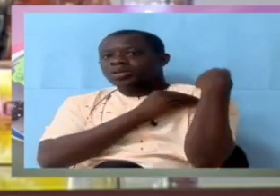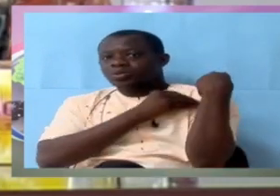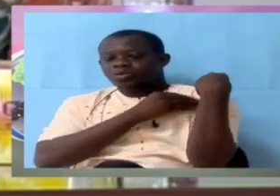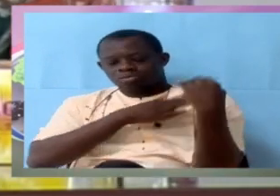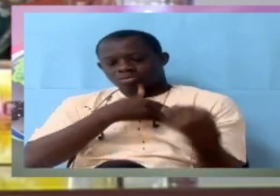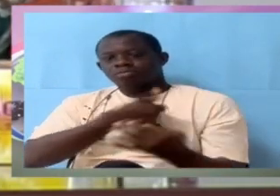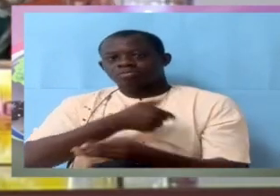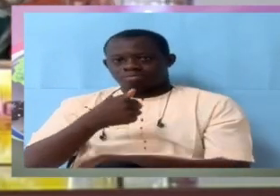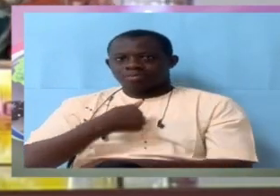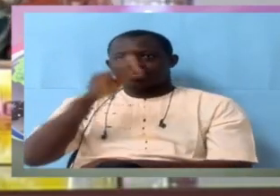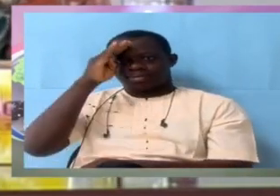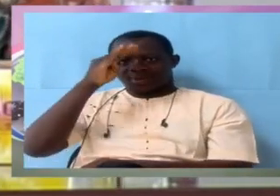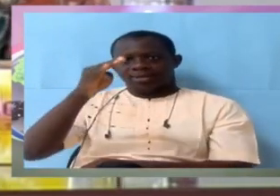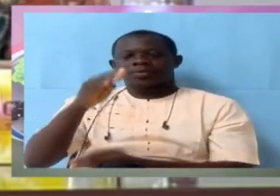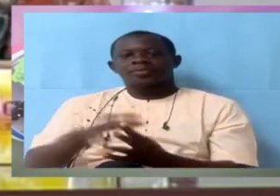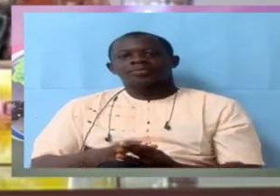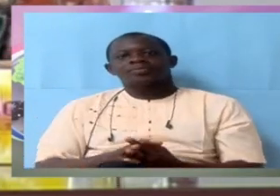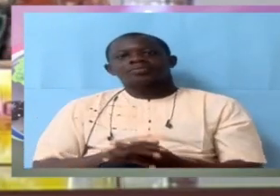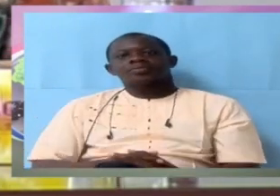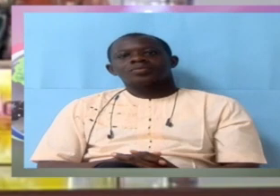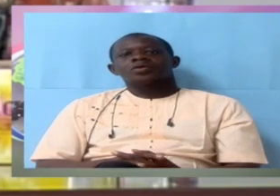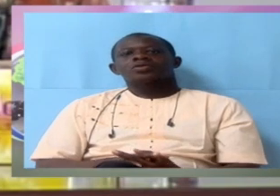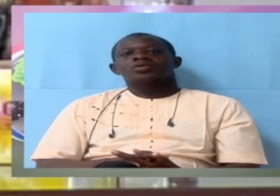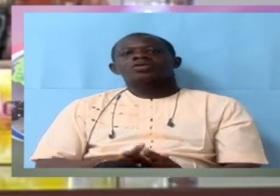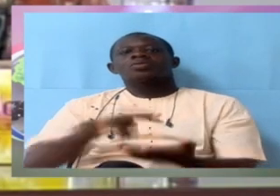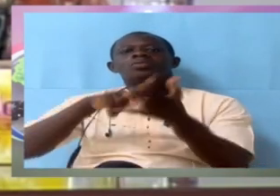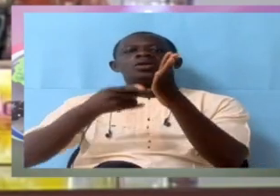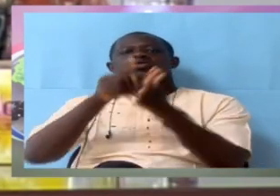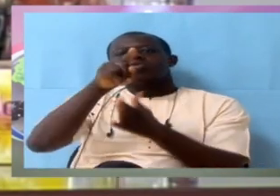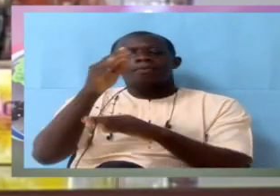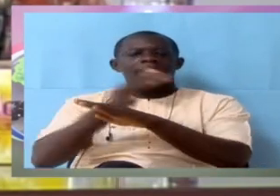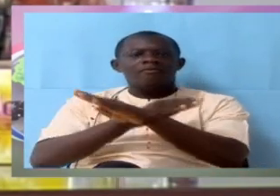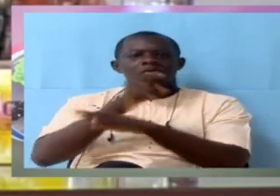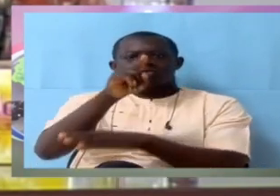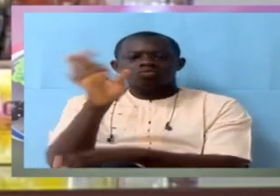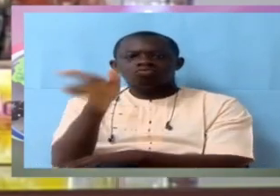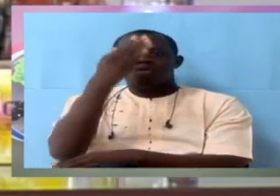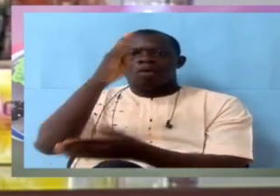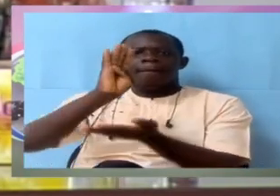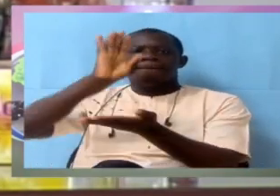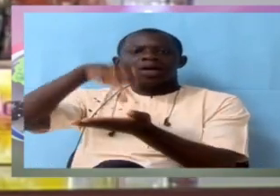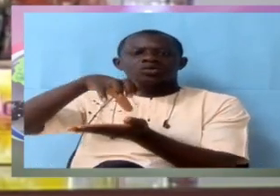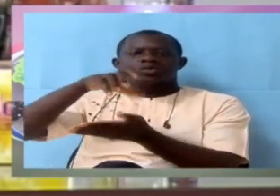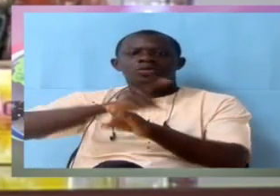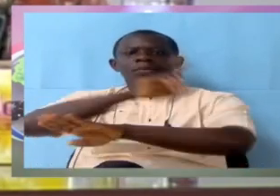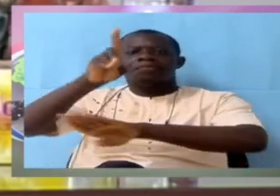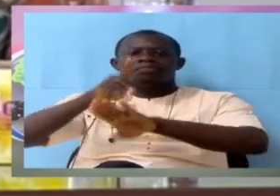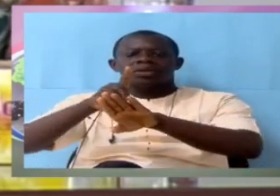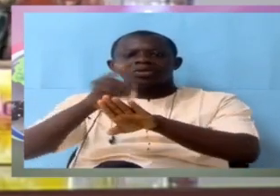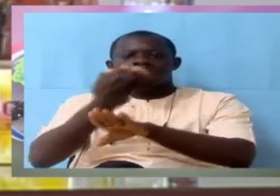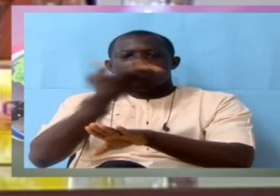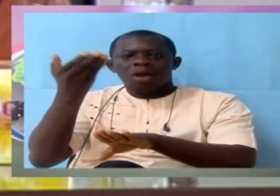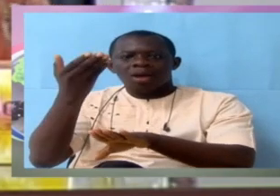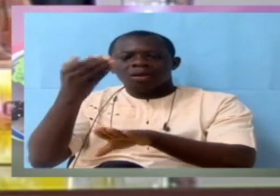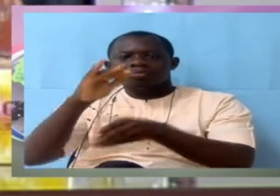Thank you. So when you went to Banjul, can you tell us where you went to Banjul for this said treatment?